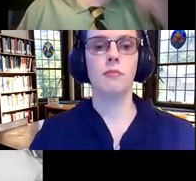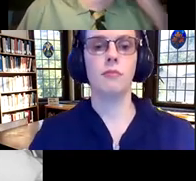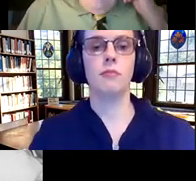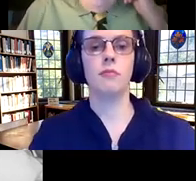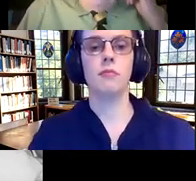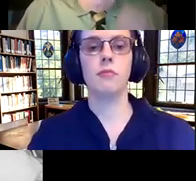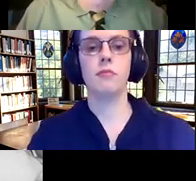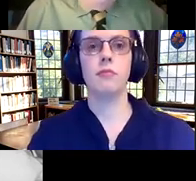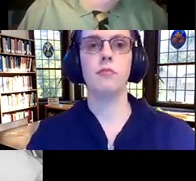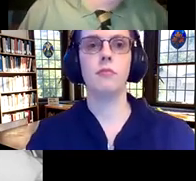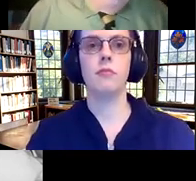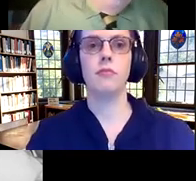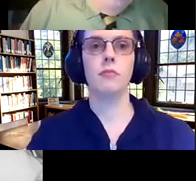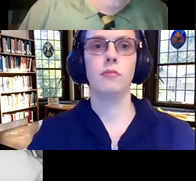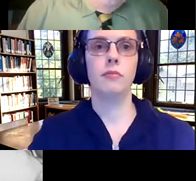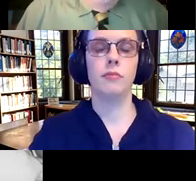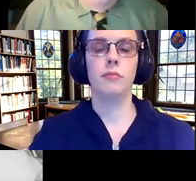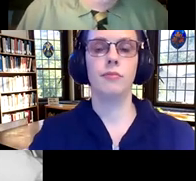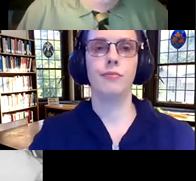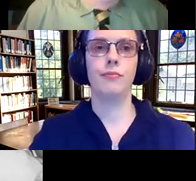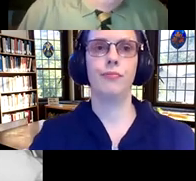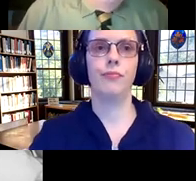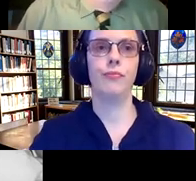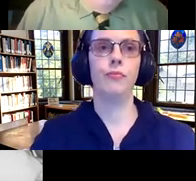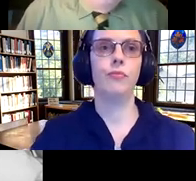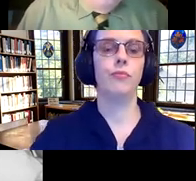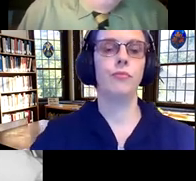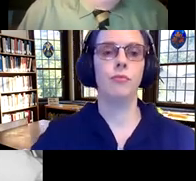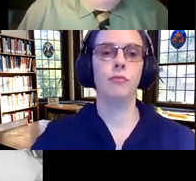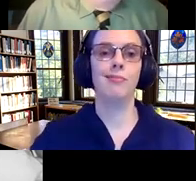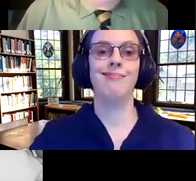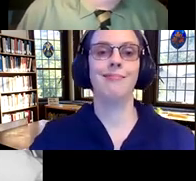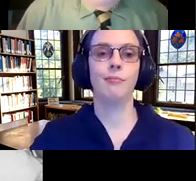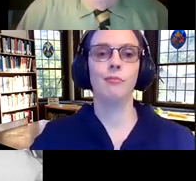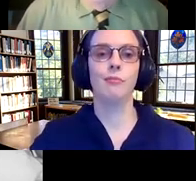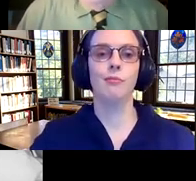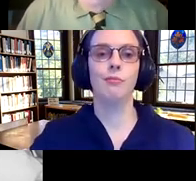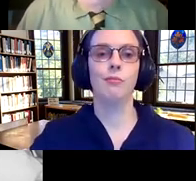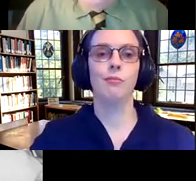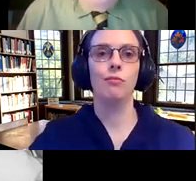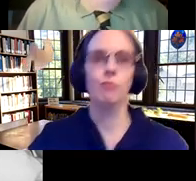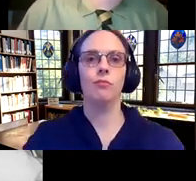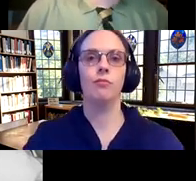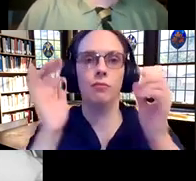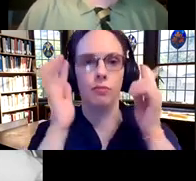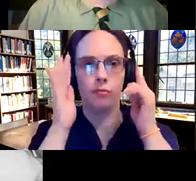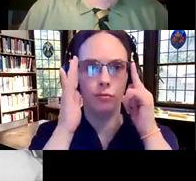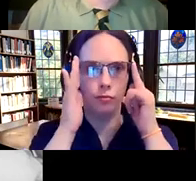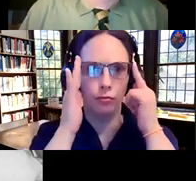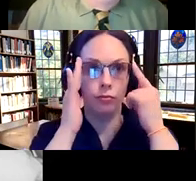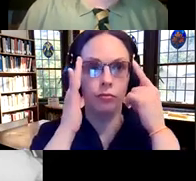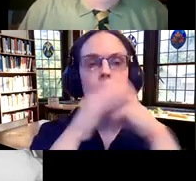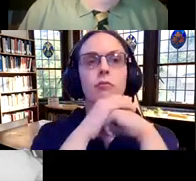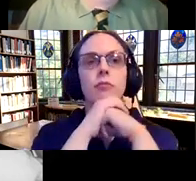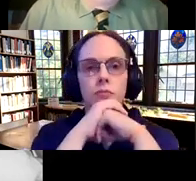woman to the left, some of you may know, and if it weren't for COVID, you definitely would. She's a regular at the gym